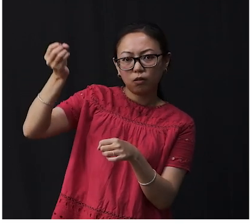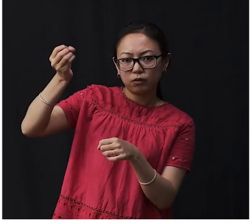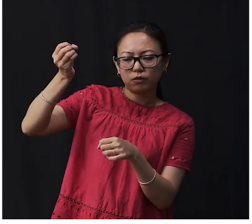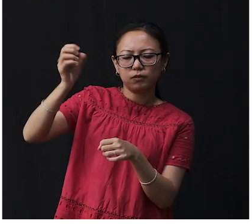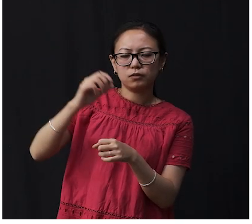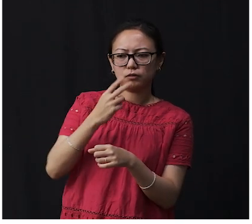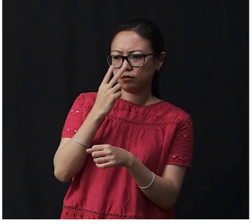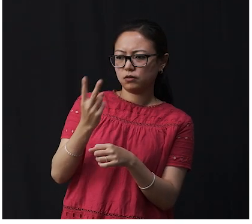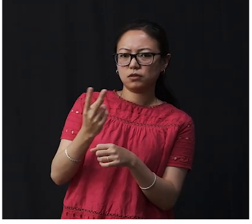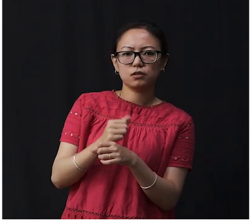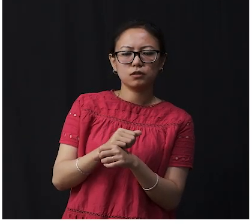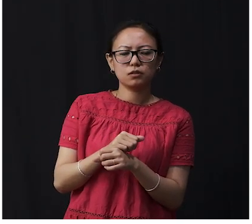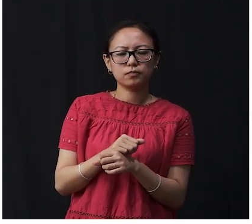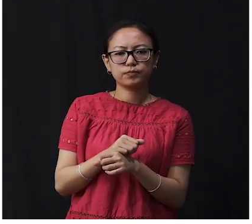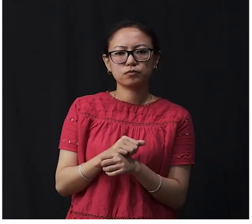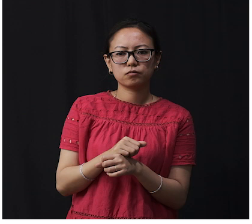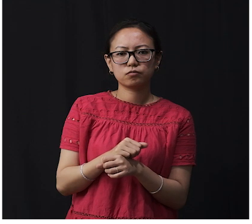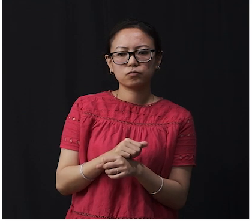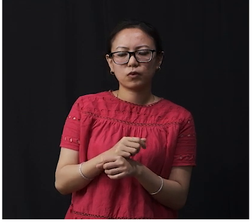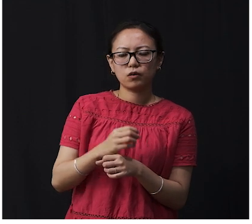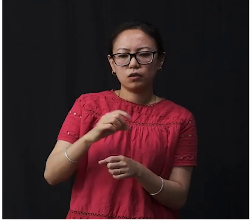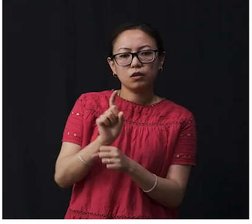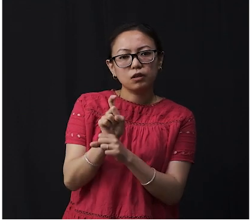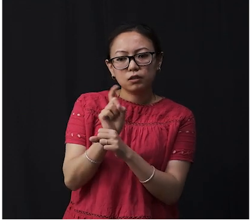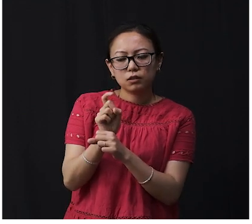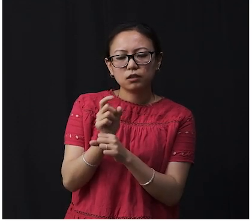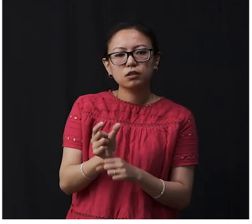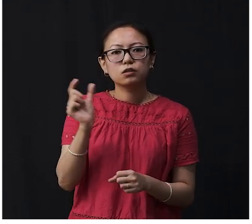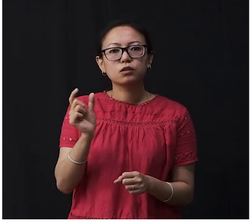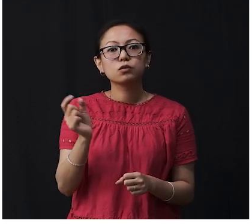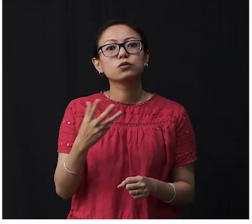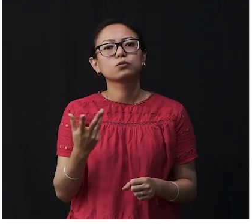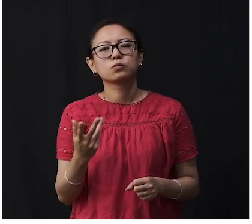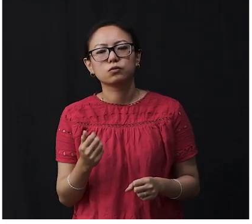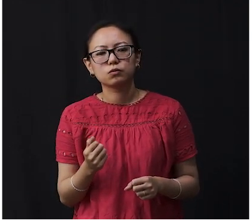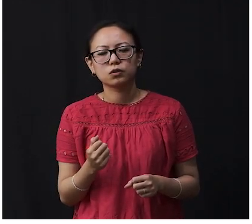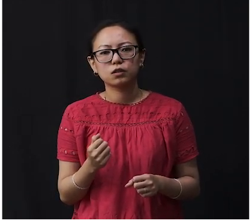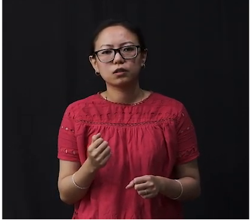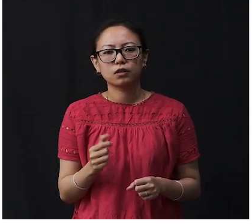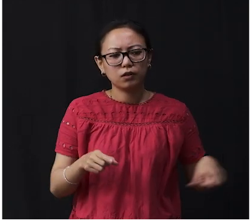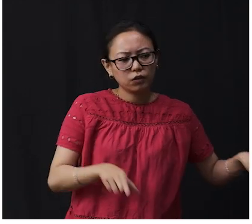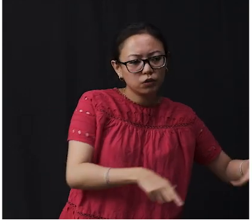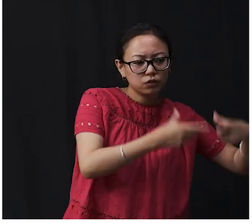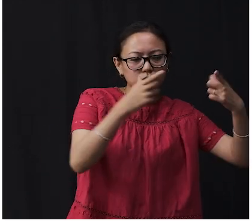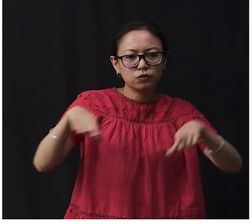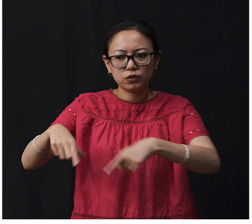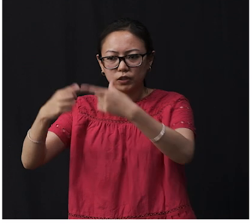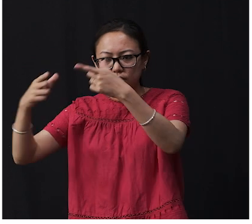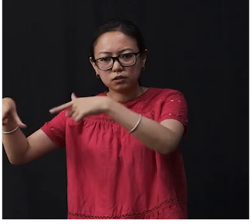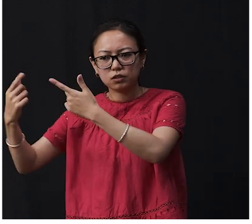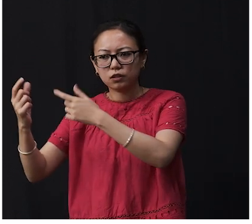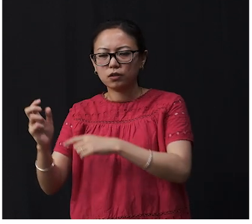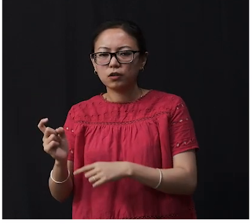their tail in order to swing from the trees, from one branches to another trees. So that is